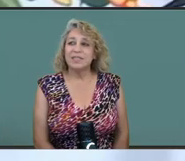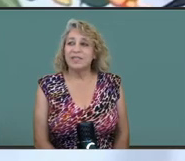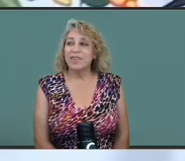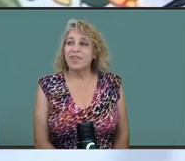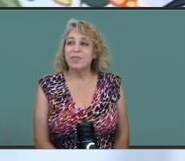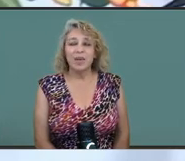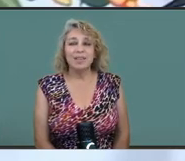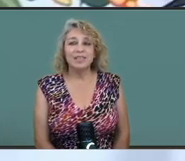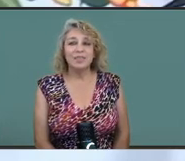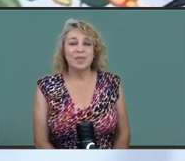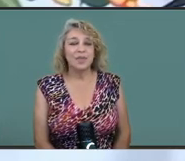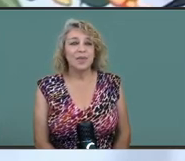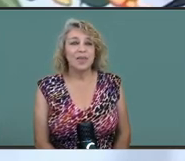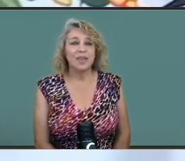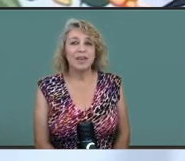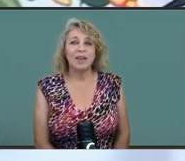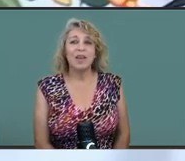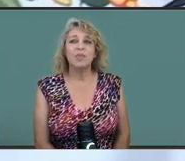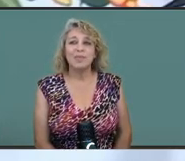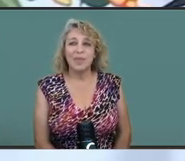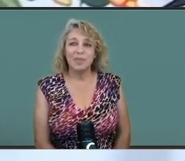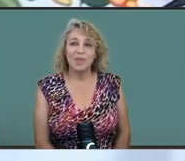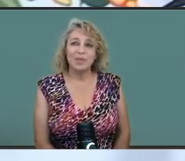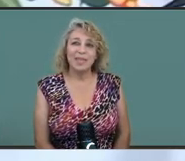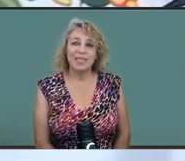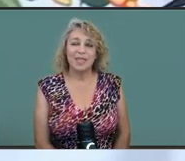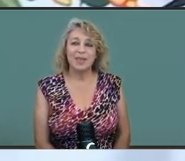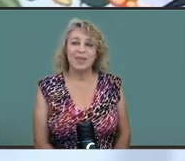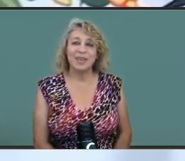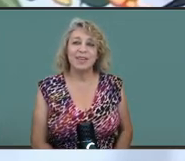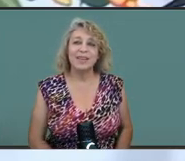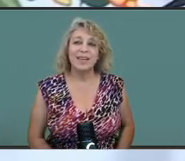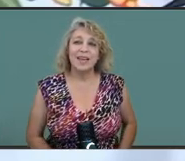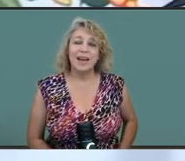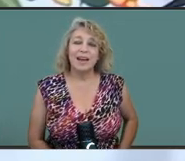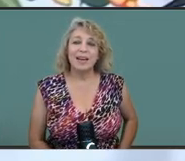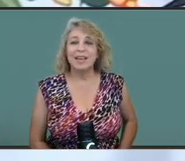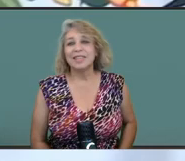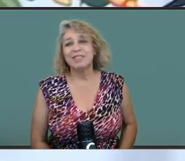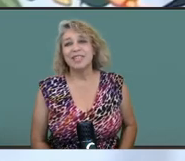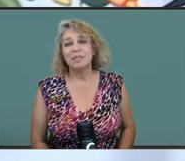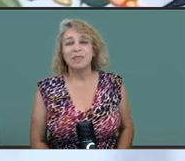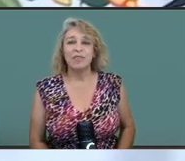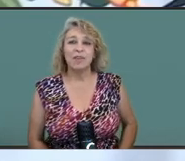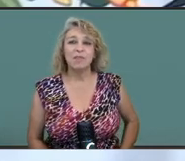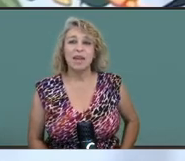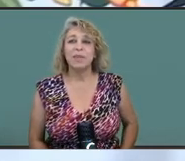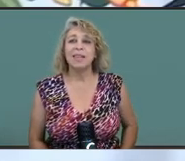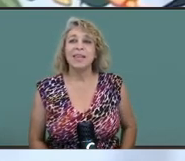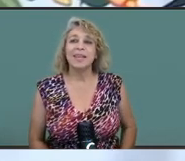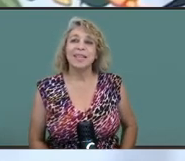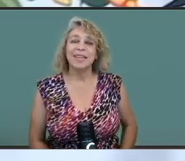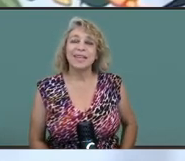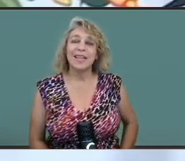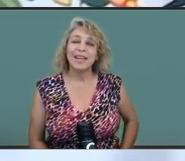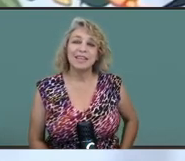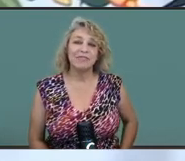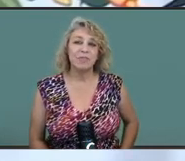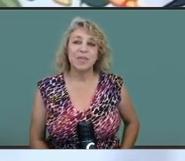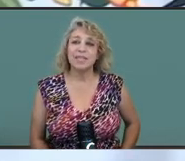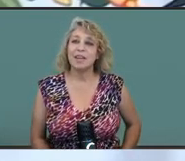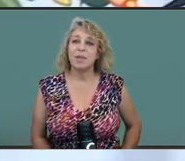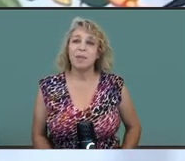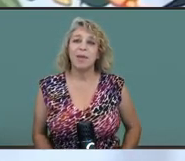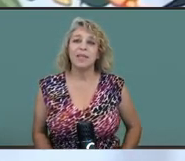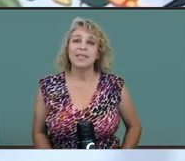just very impressed with the way they're helping the people in Mexico. And as I've said before, I'm not politically inclined, and for